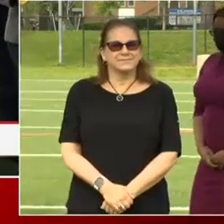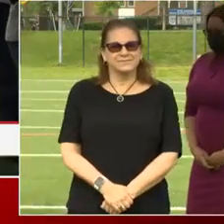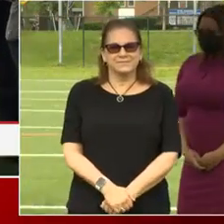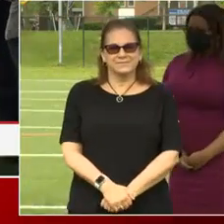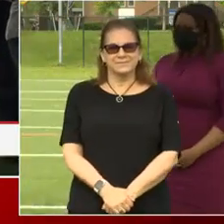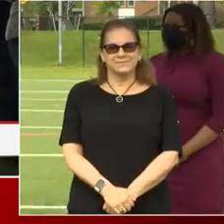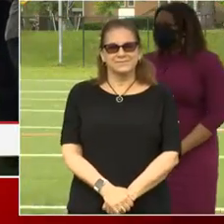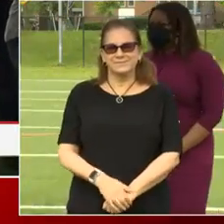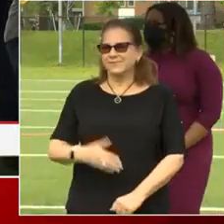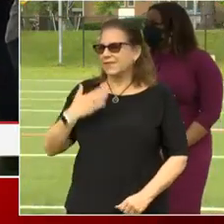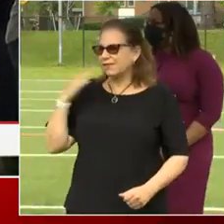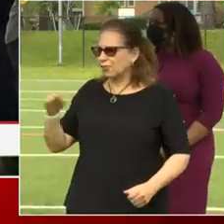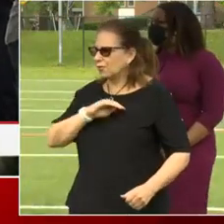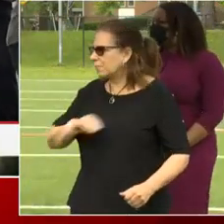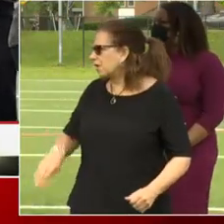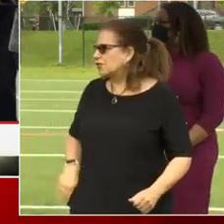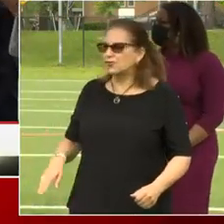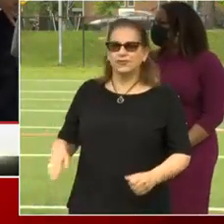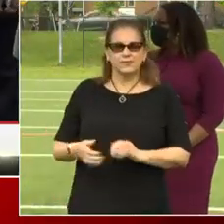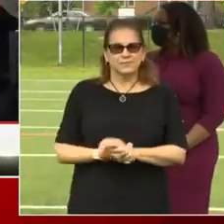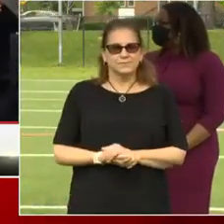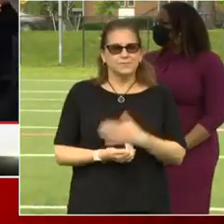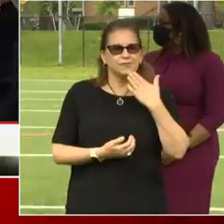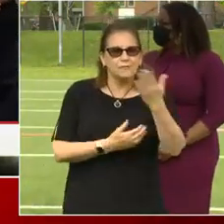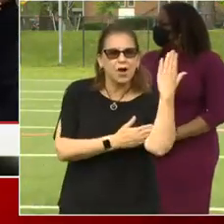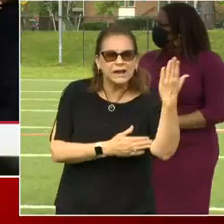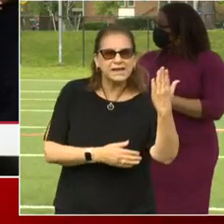Thank you, Mayor Bowser. Good morning.